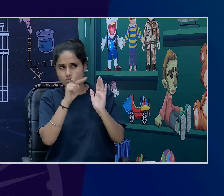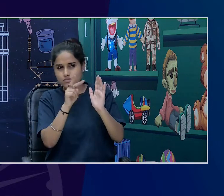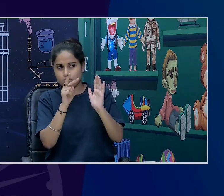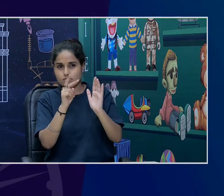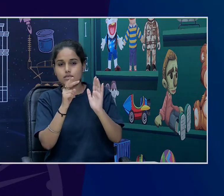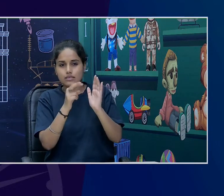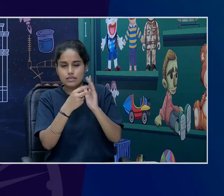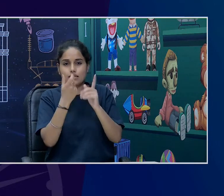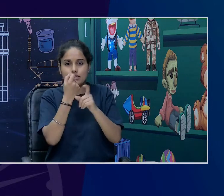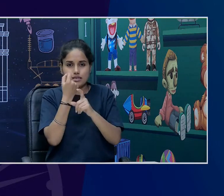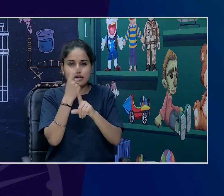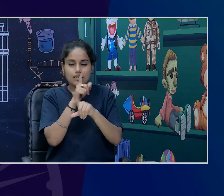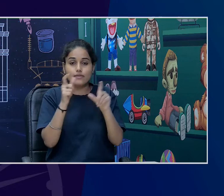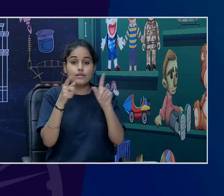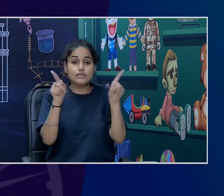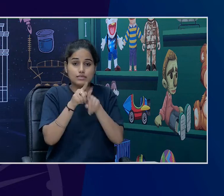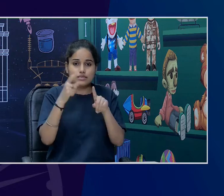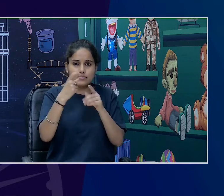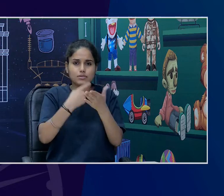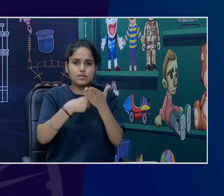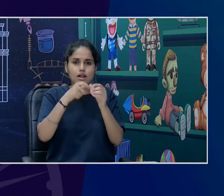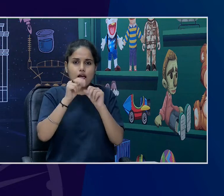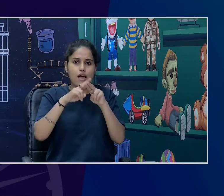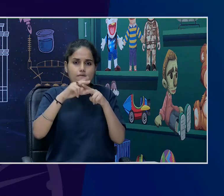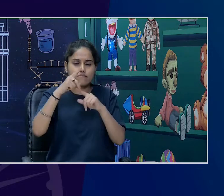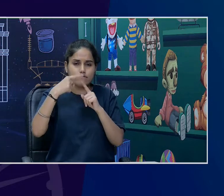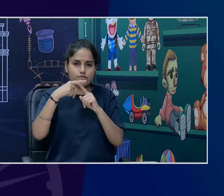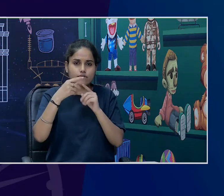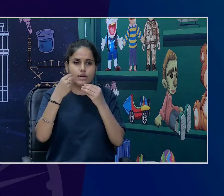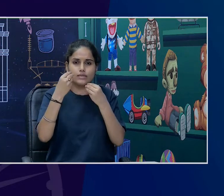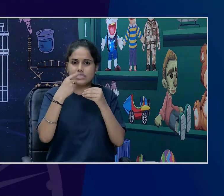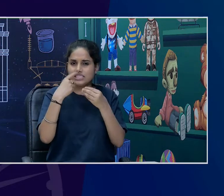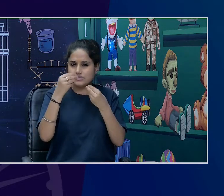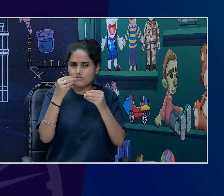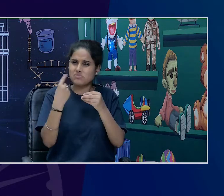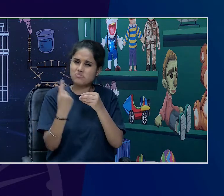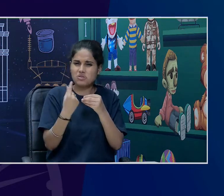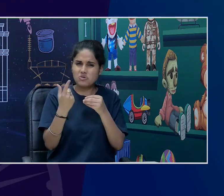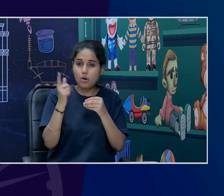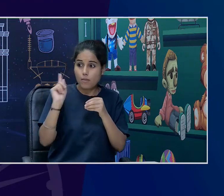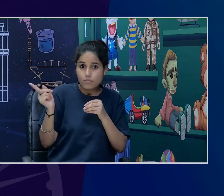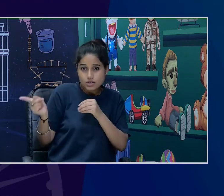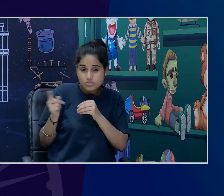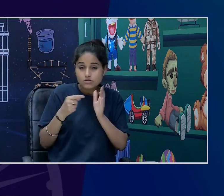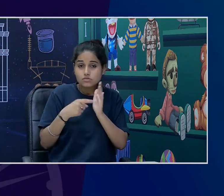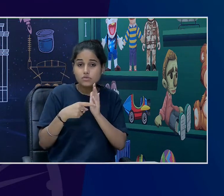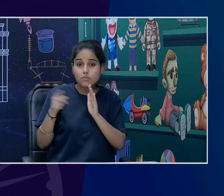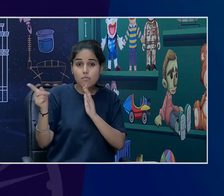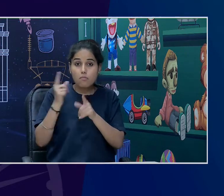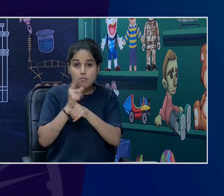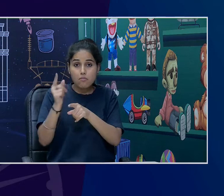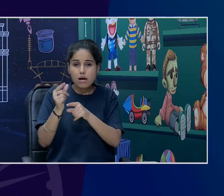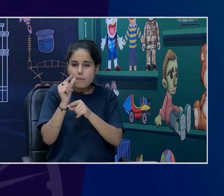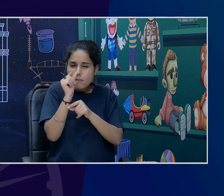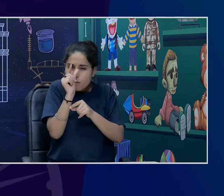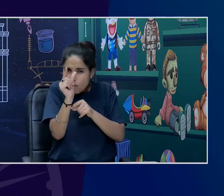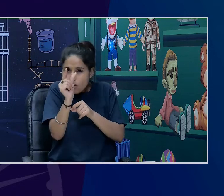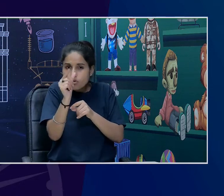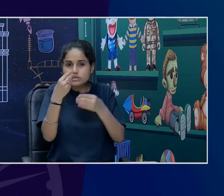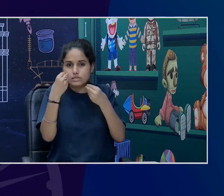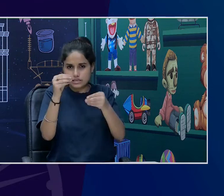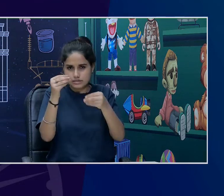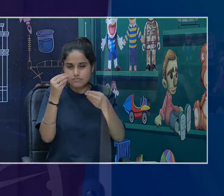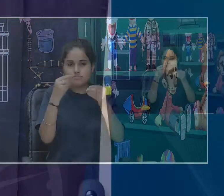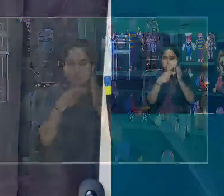general paper of craft material which is that much thick, but Supritika ji has used a little thicker paper with which a visually